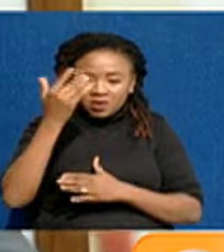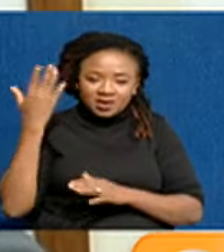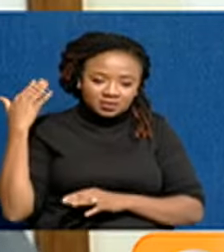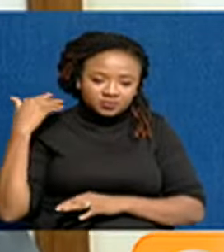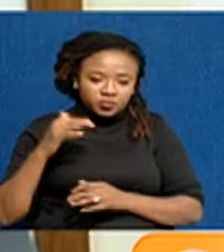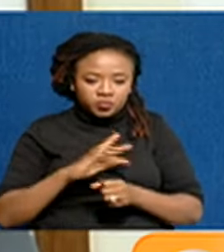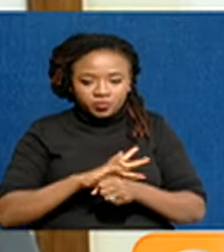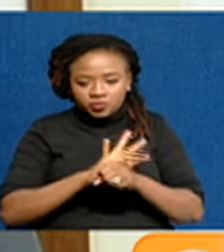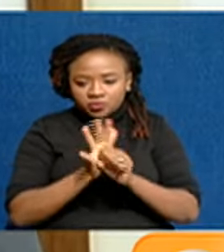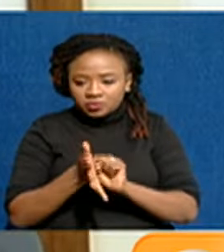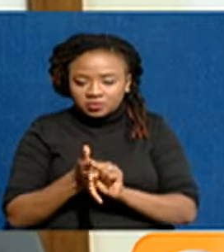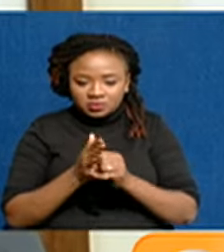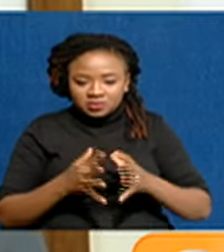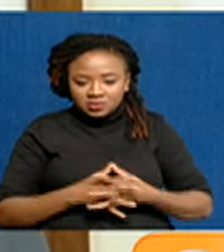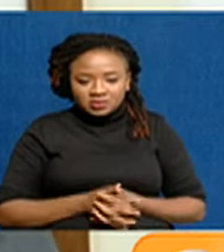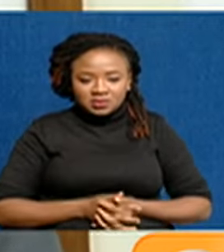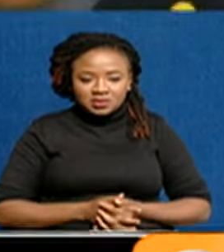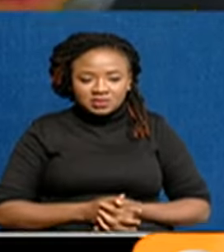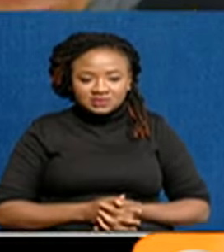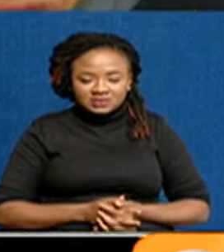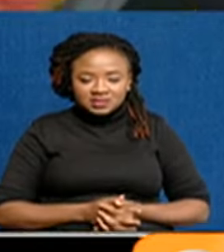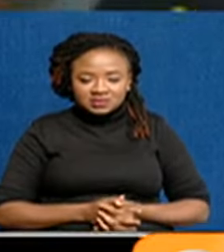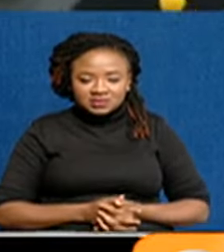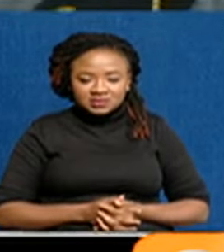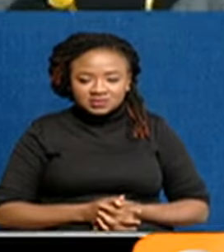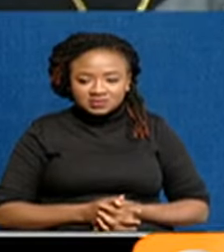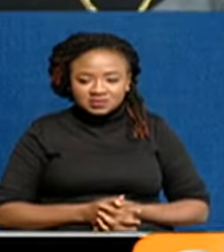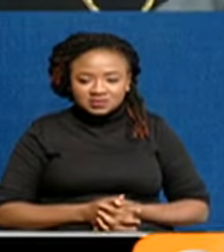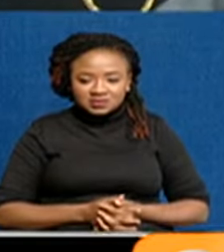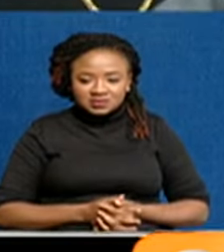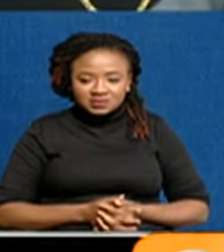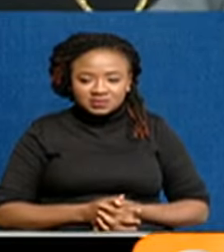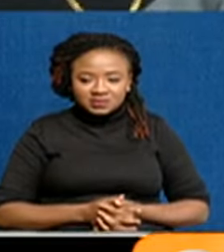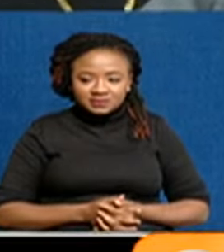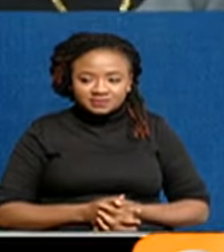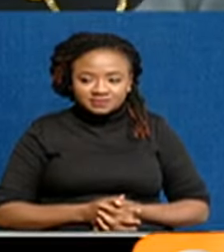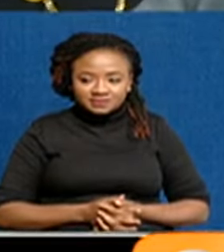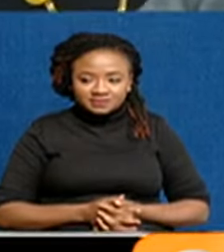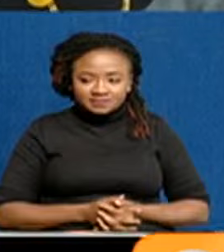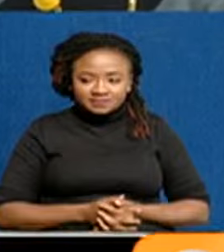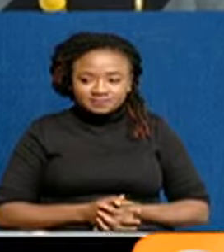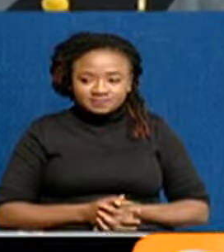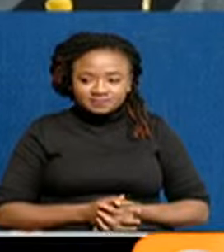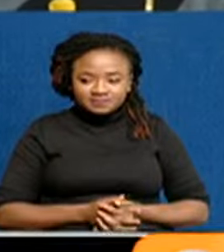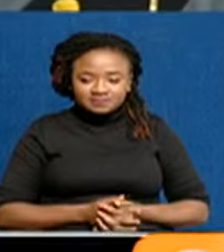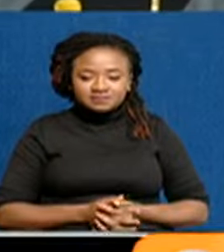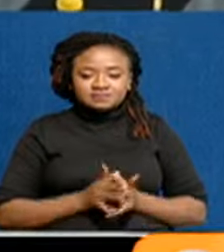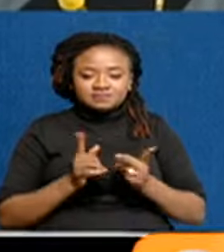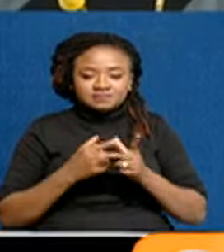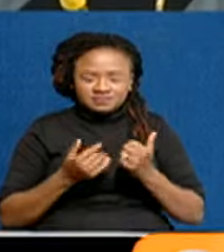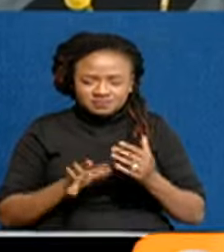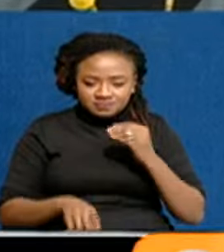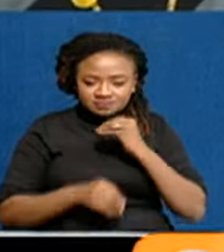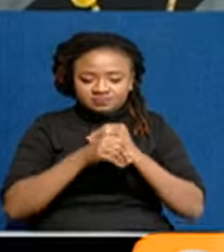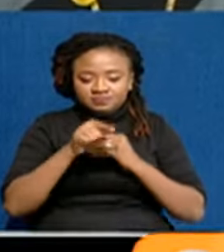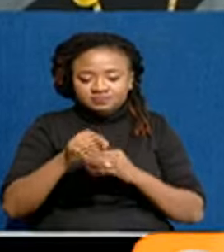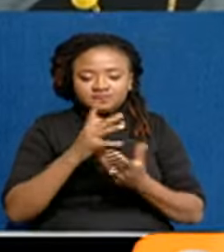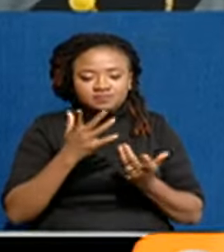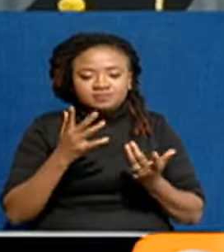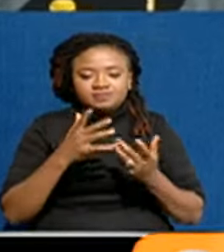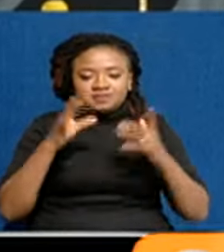just normalized, I think, just recently. And then you now have this situation. But then